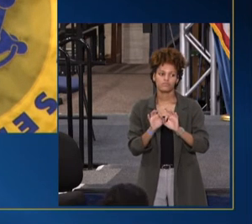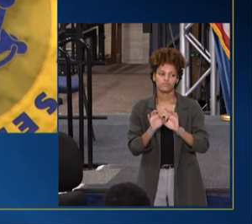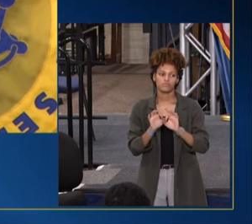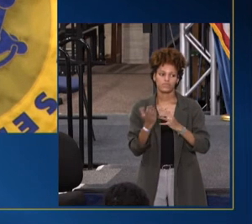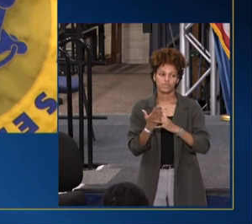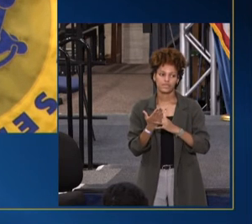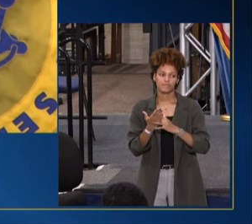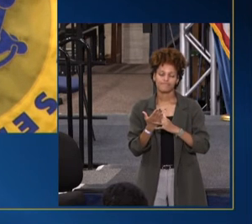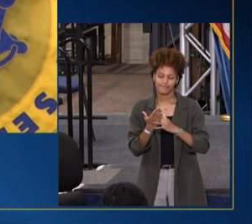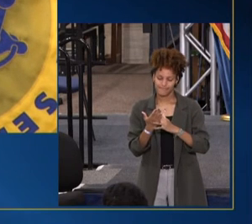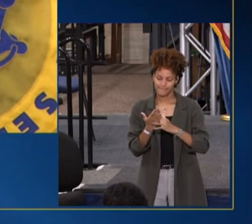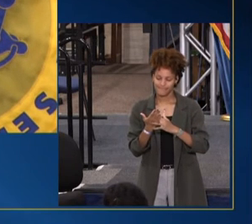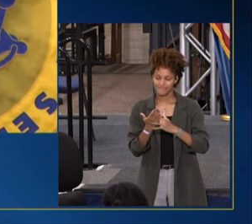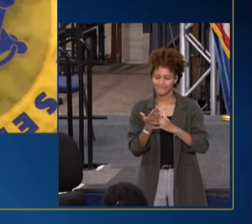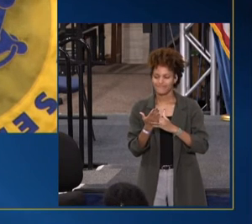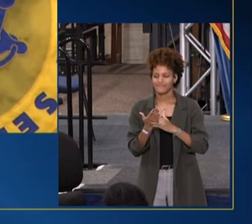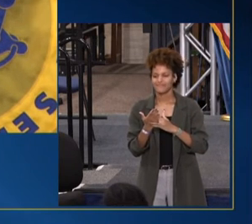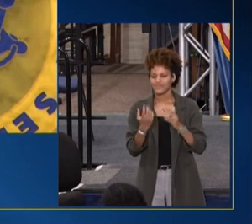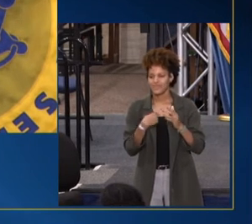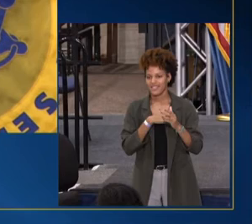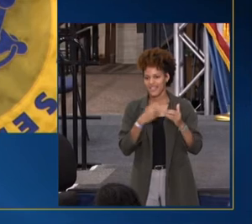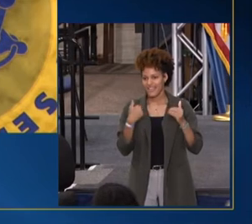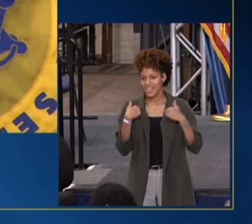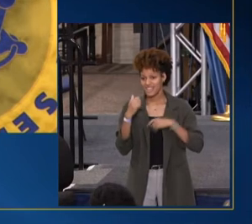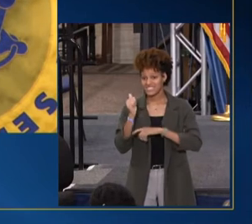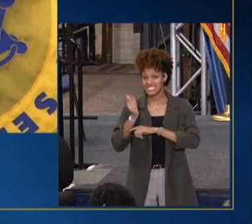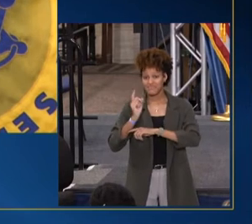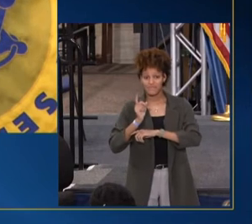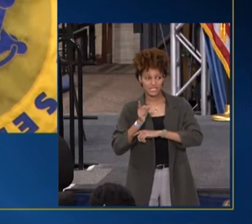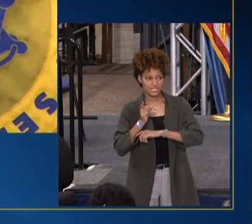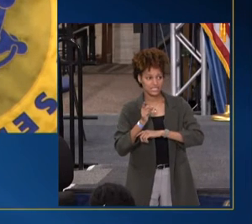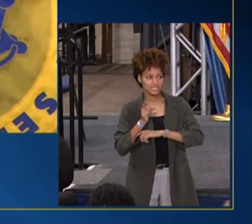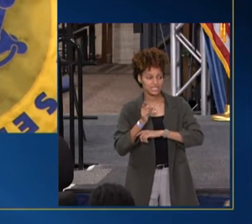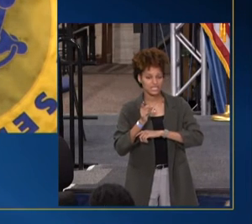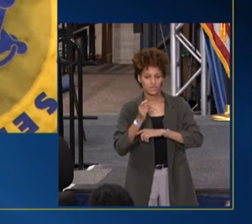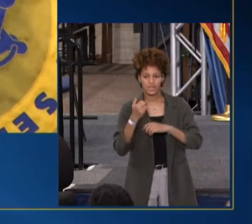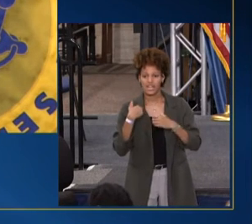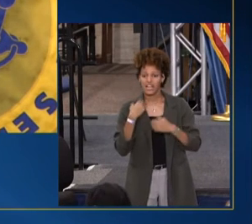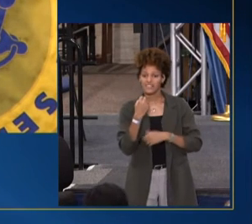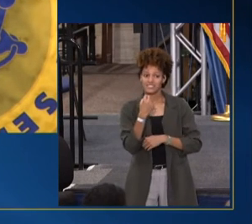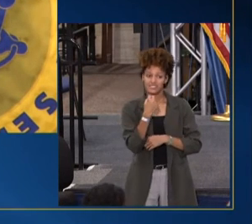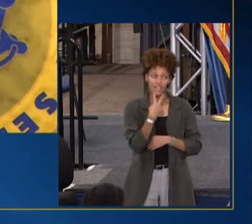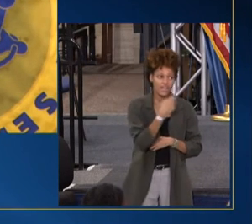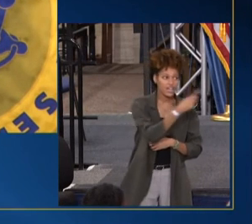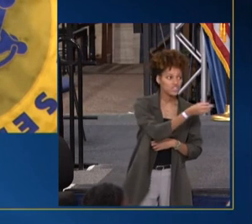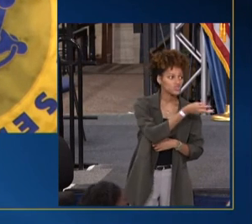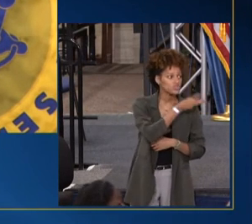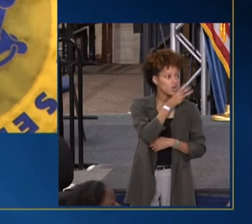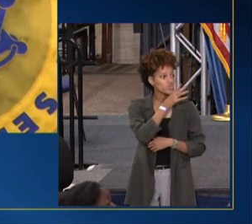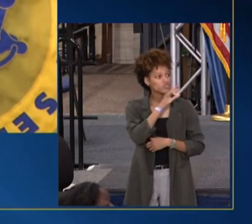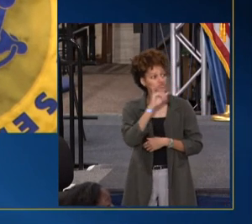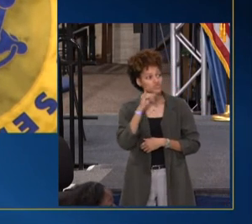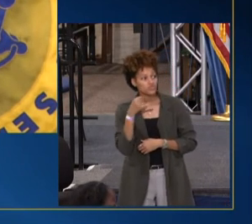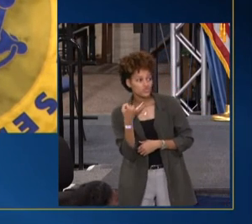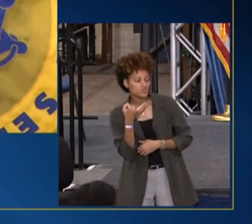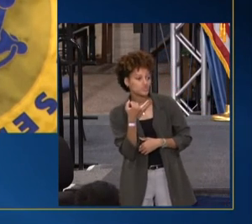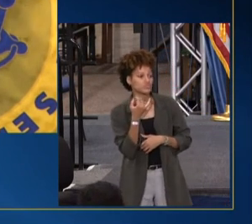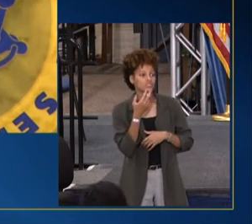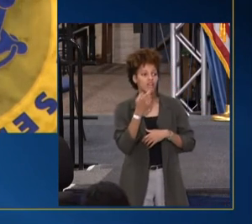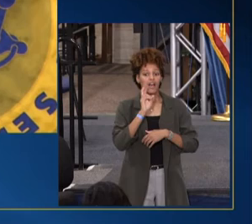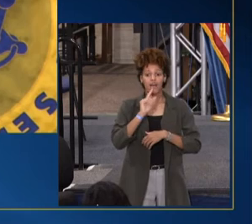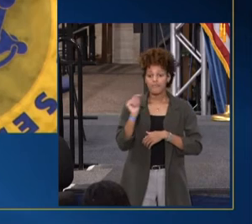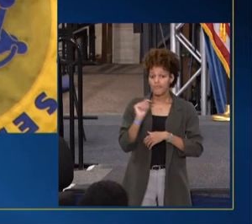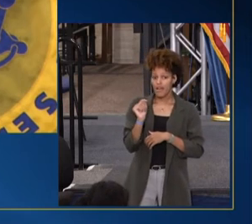break. So we have 10 minutes. There's snacks, there's water, there's juice. The restrooms